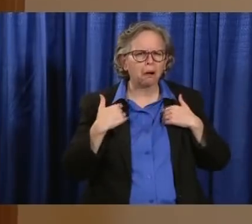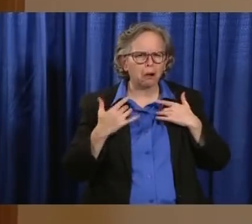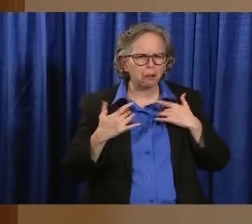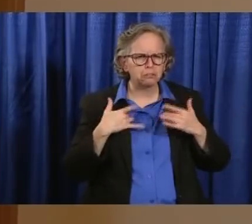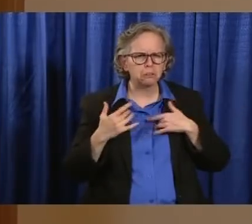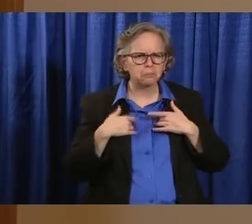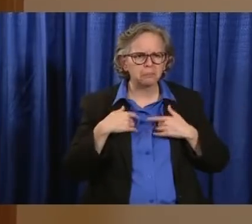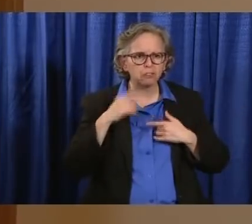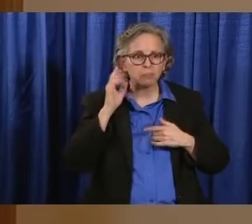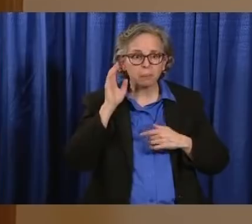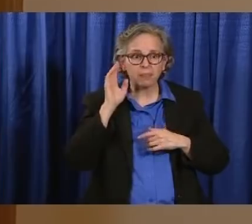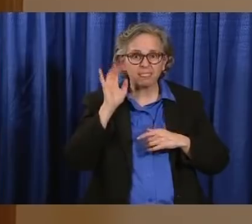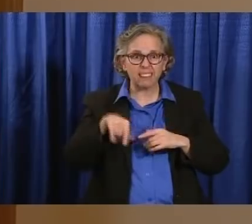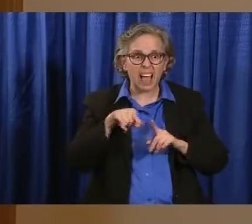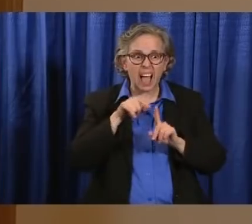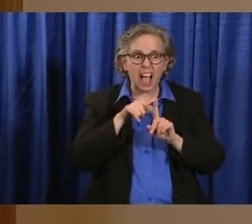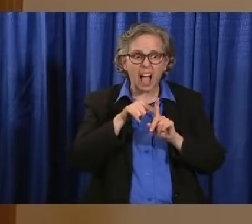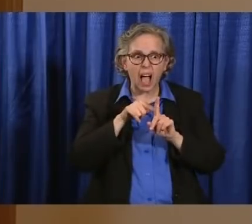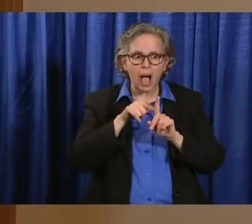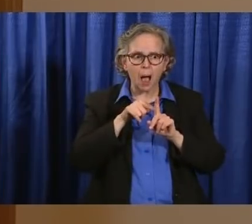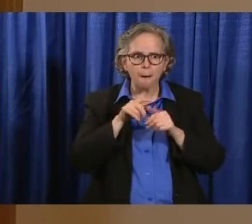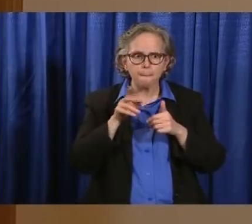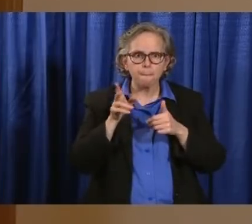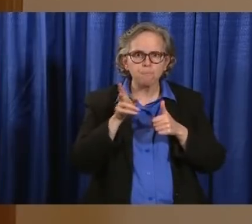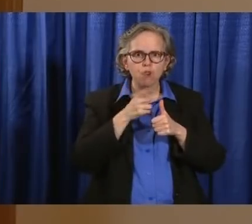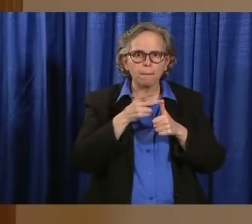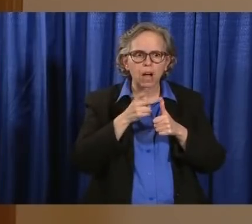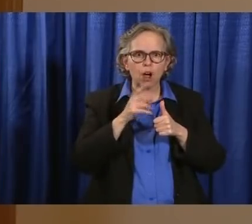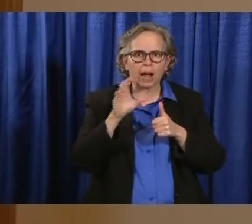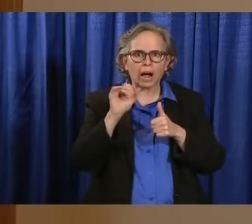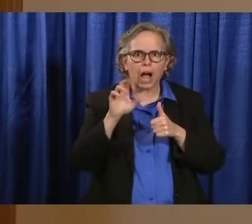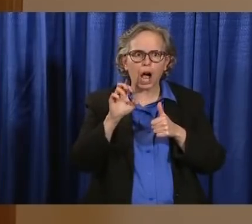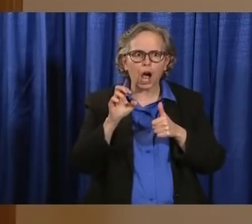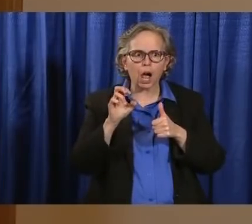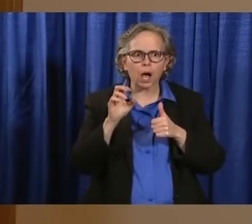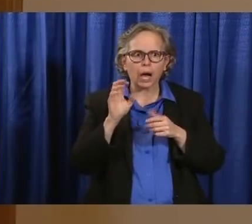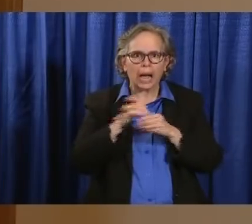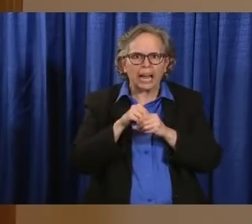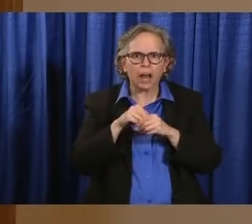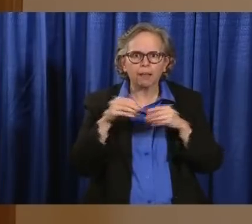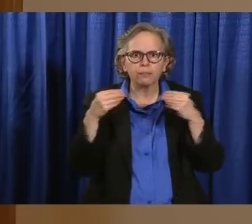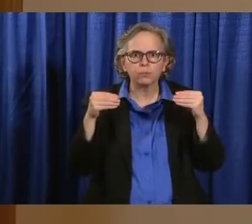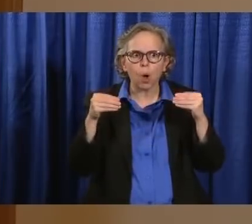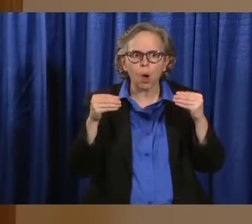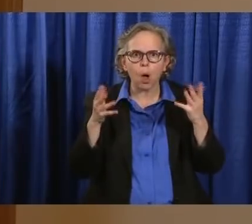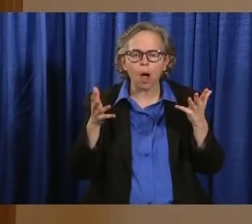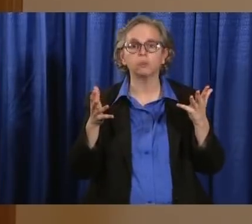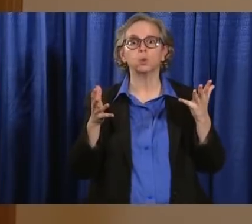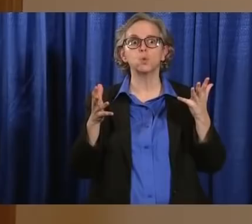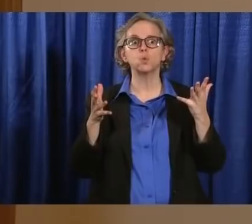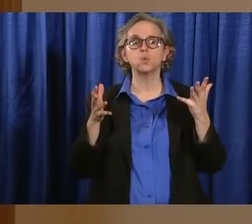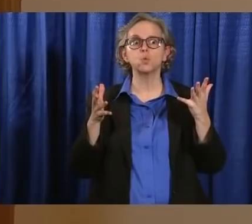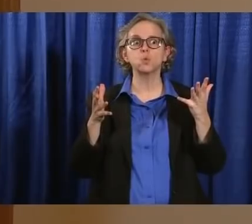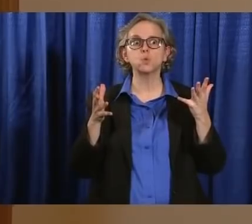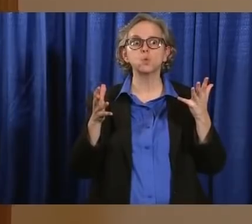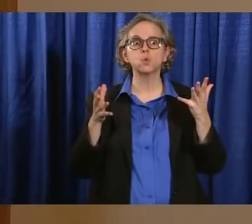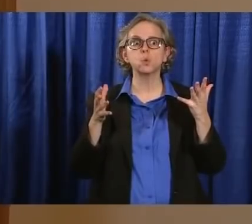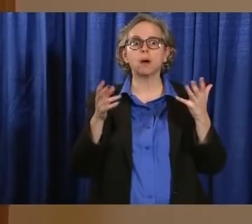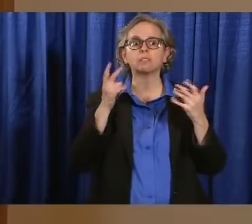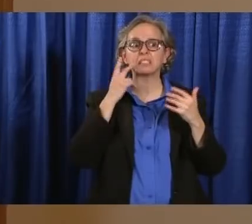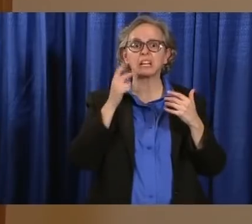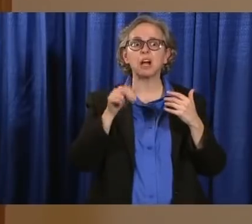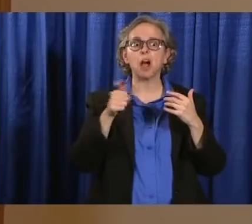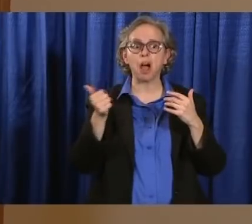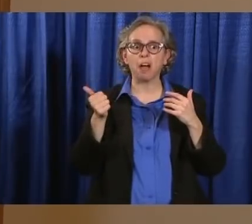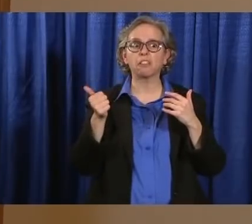is their primary care, but I have seen that some of the in-house pharmacies and clinics are